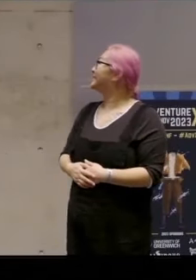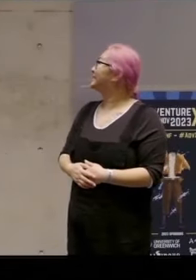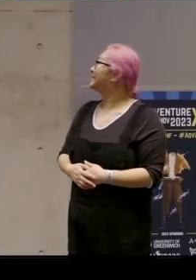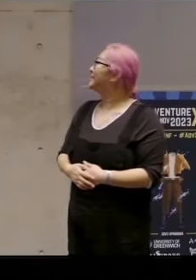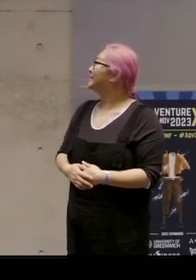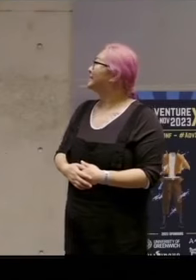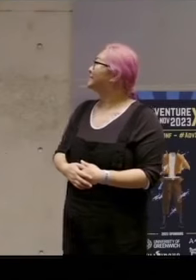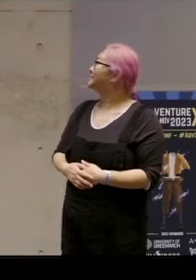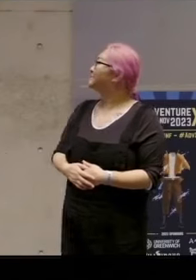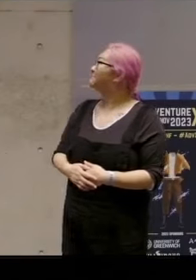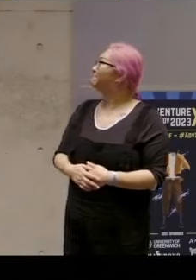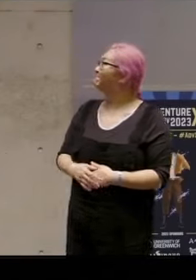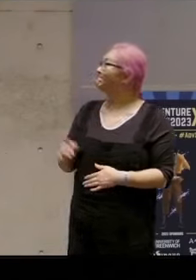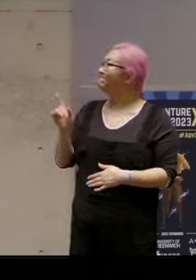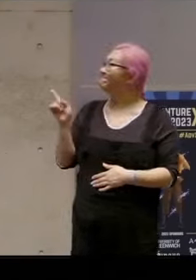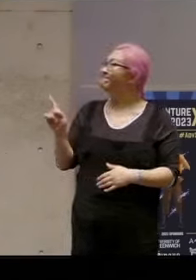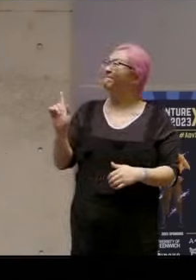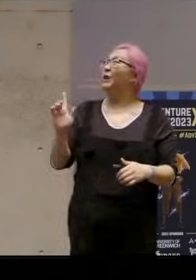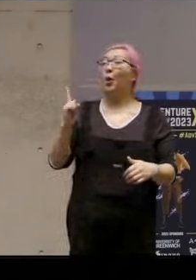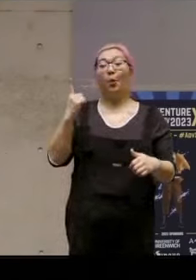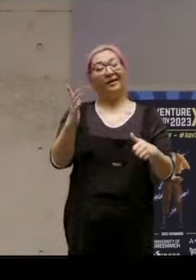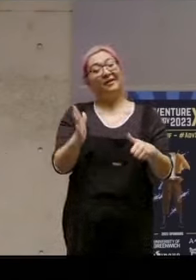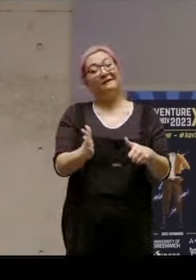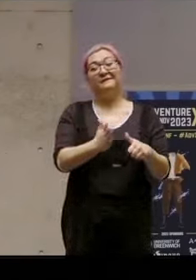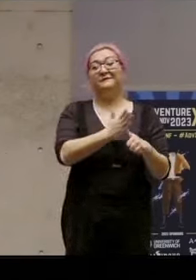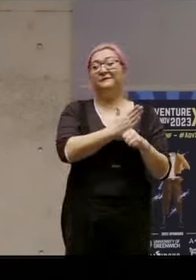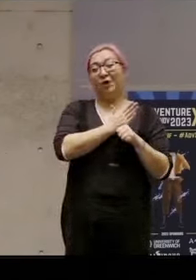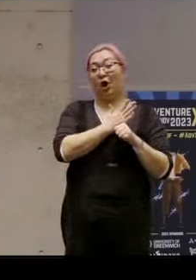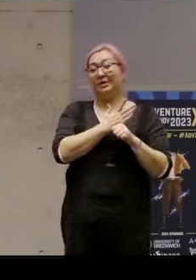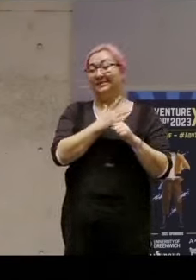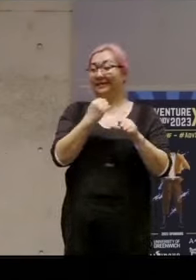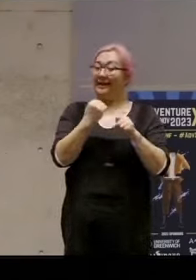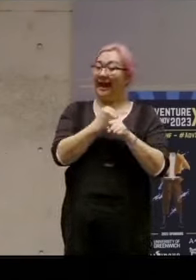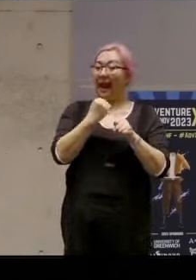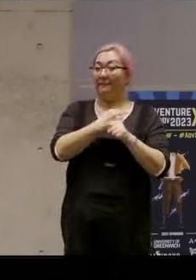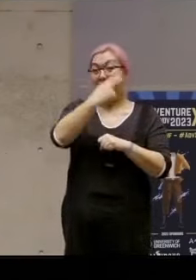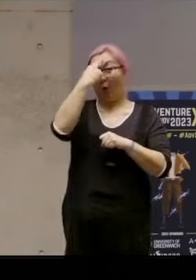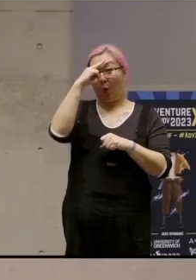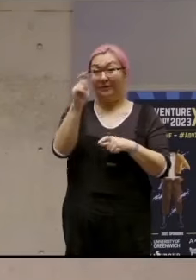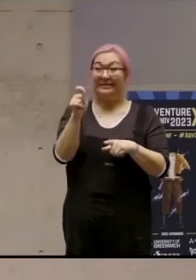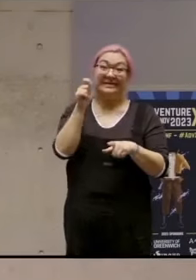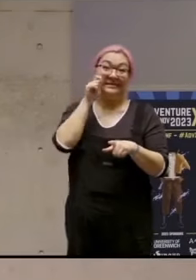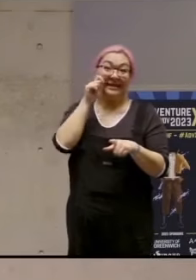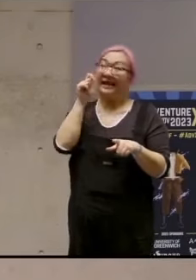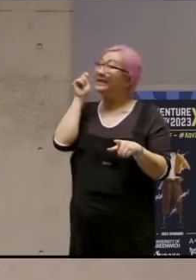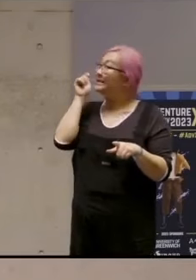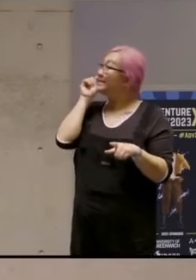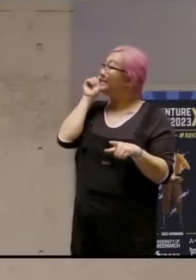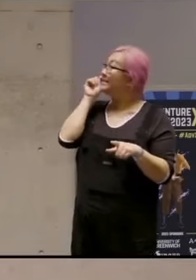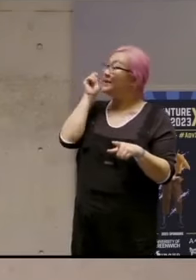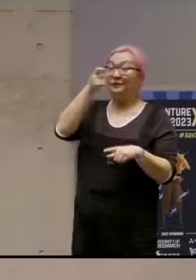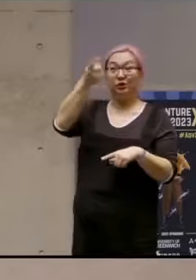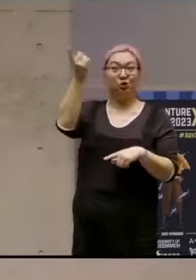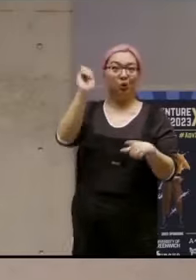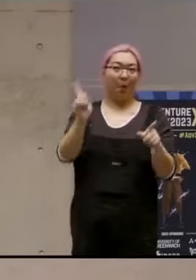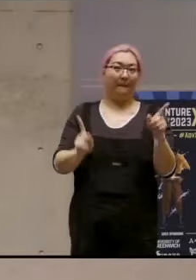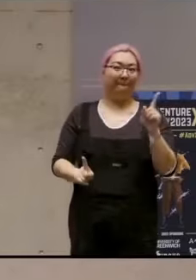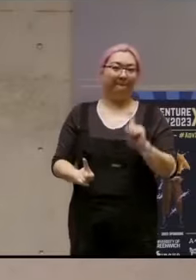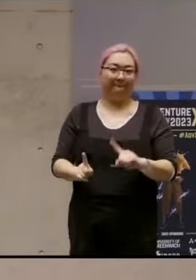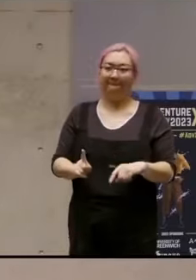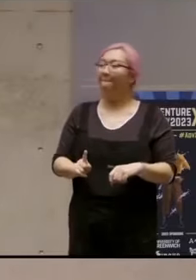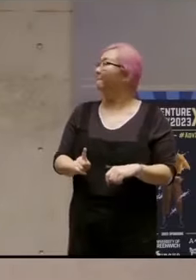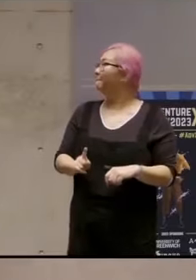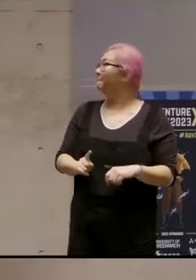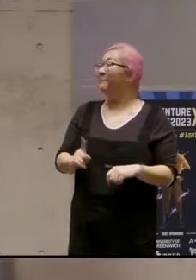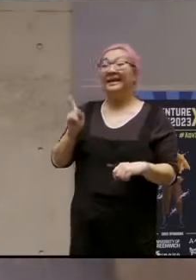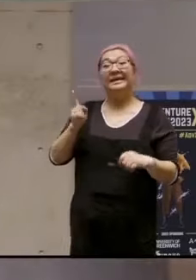Welcome to Türkiye. One of the first point-and-click titles from our country, also a well-promoted one, was Detective Storm, which told